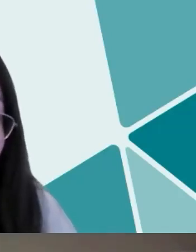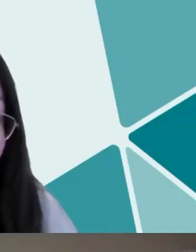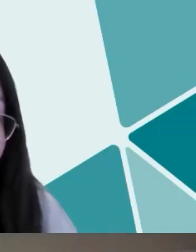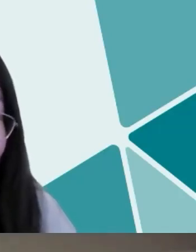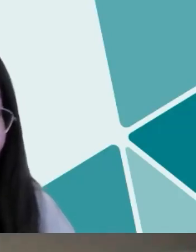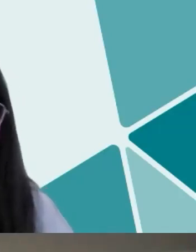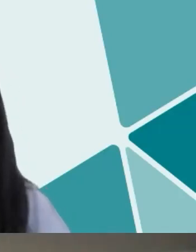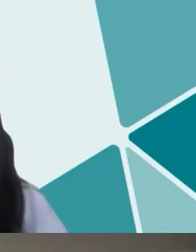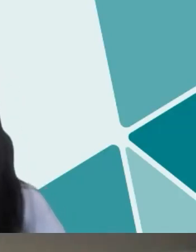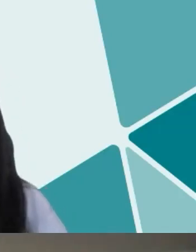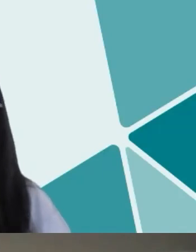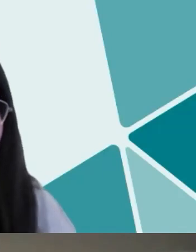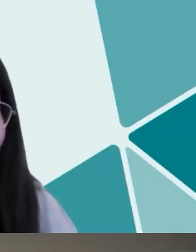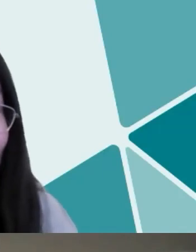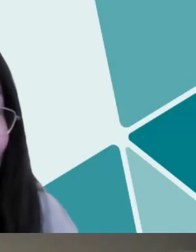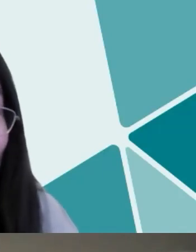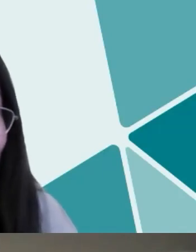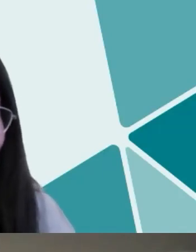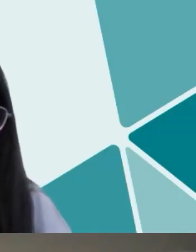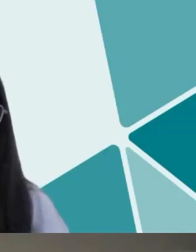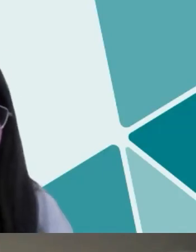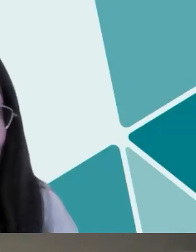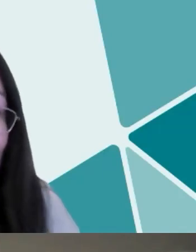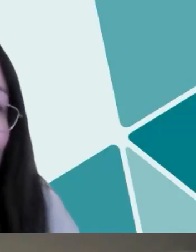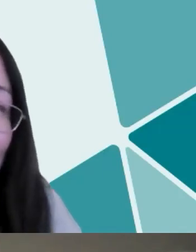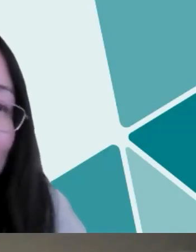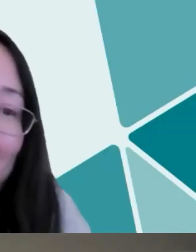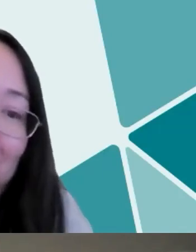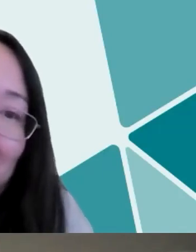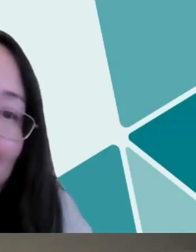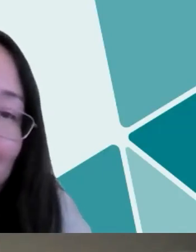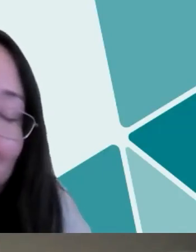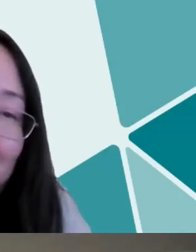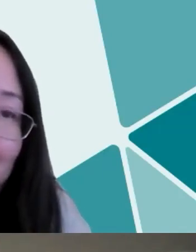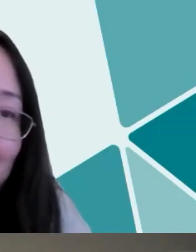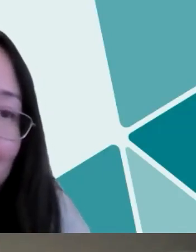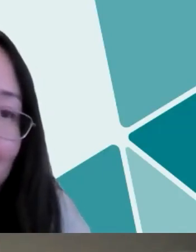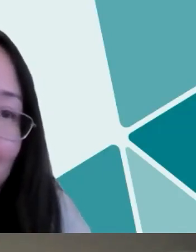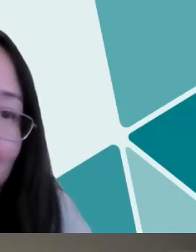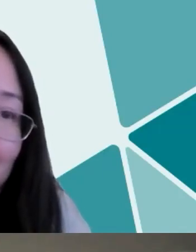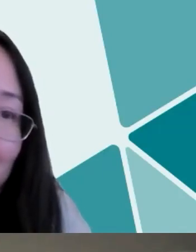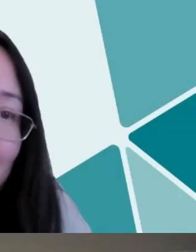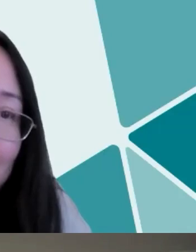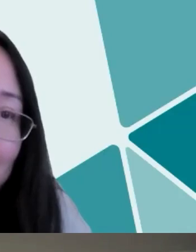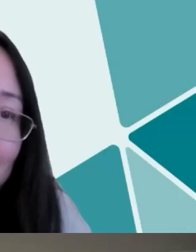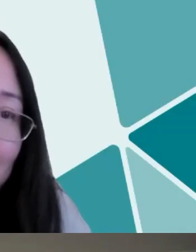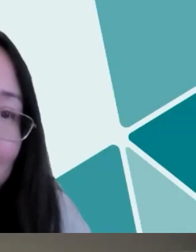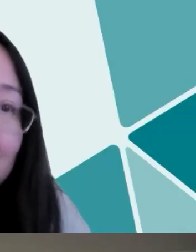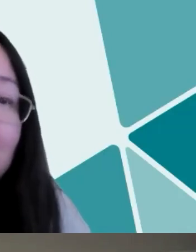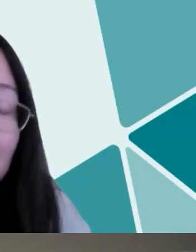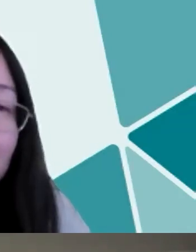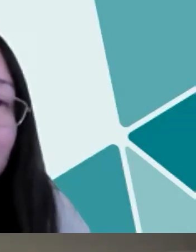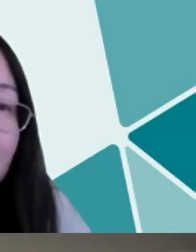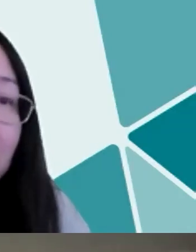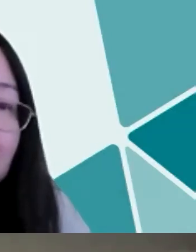Thank you. I can. I'm a co-investigator on the project for the caregiver training. Our plan for the Northern California